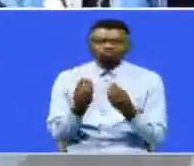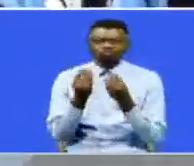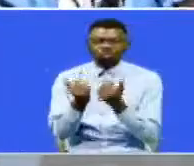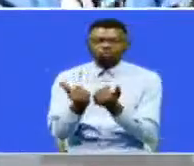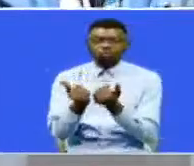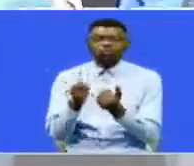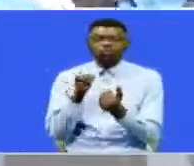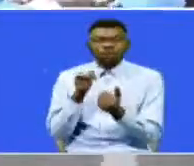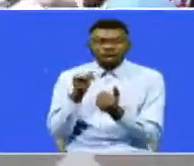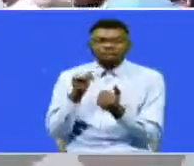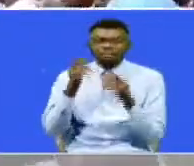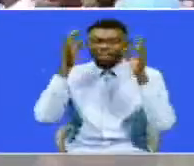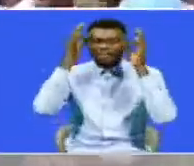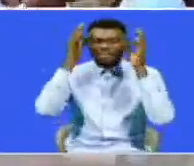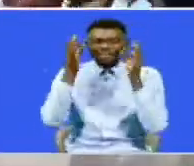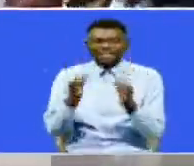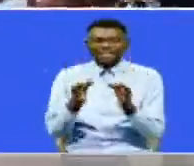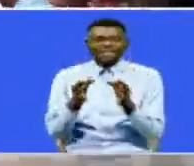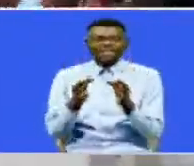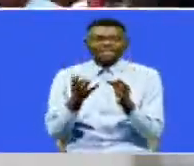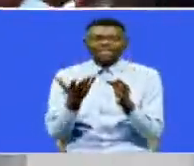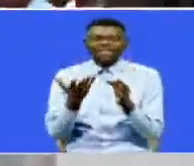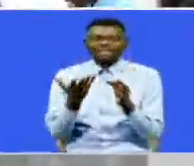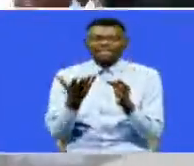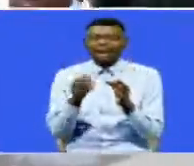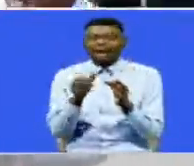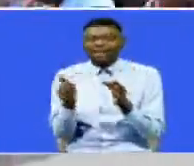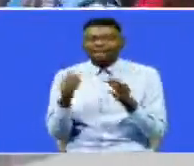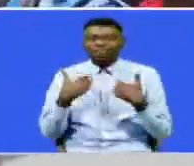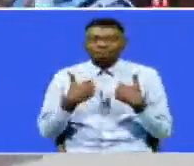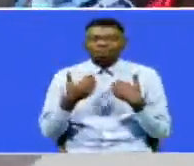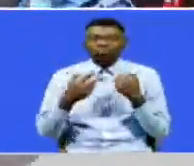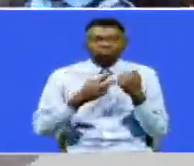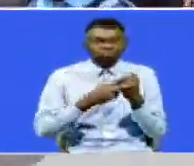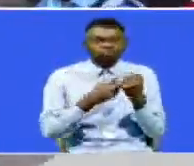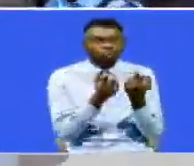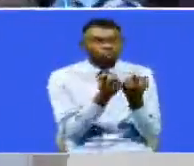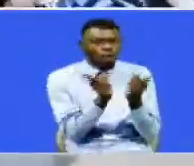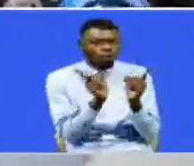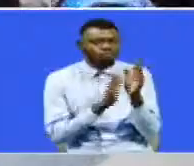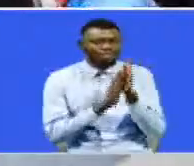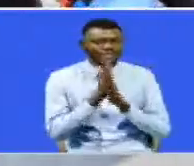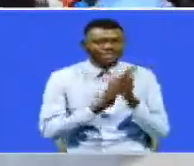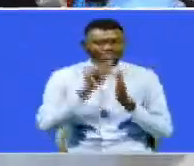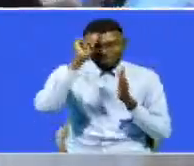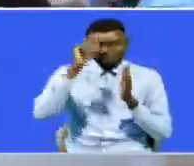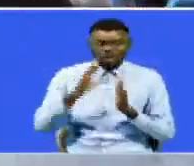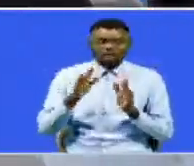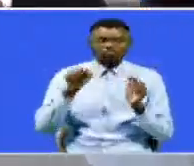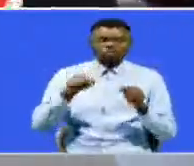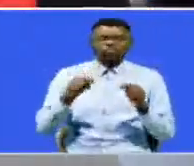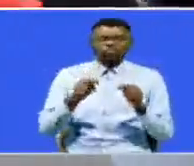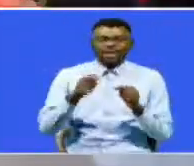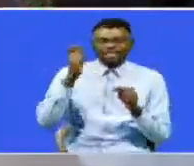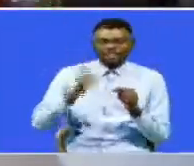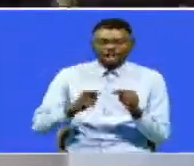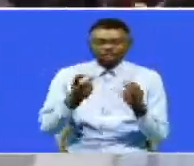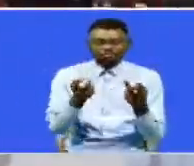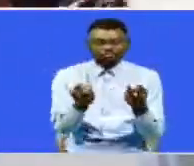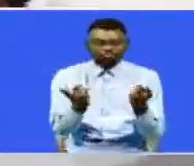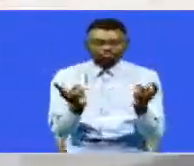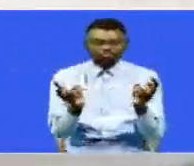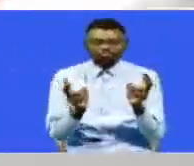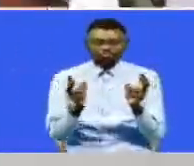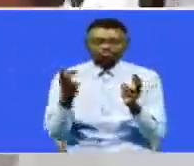The decision, which will have direct implication on the seven other governor candidates, was delivered by a three-judge bench of justices Olga